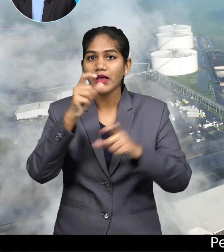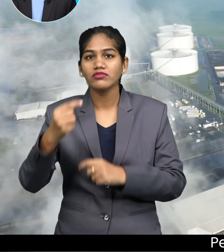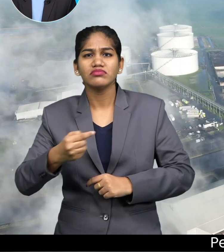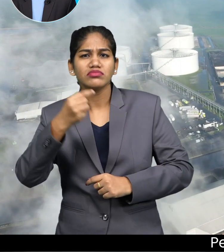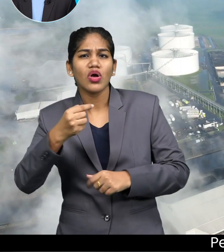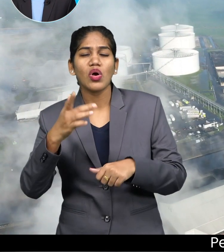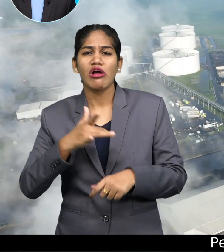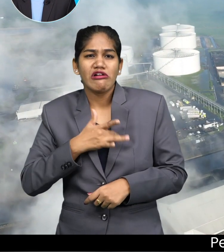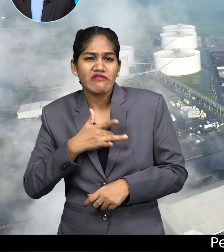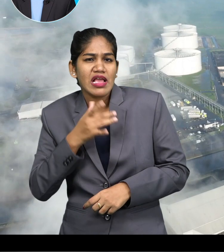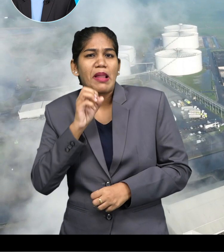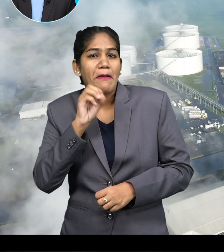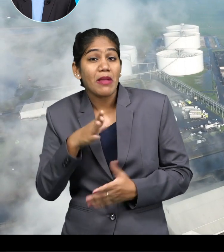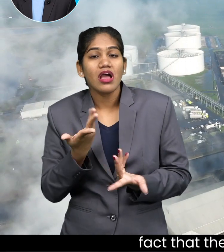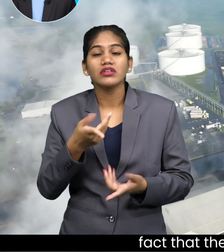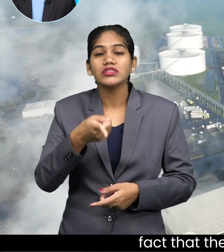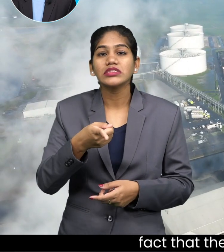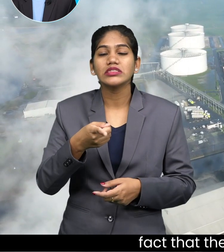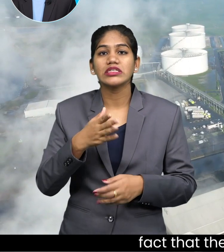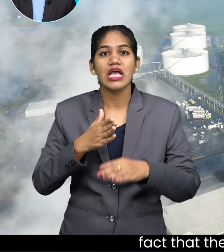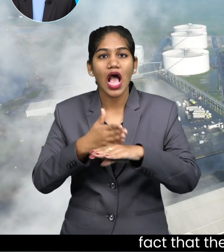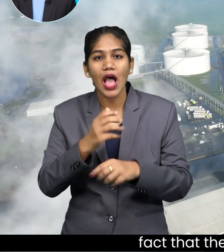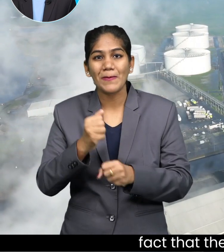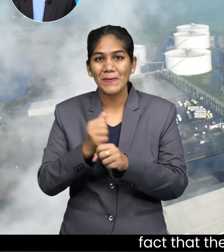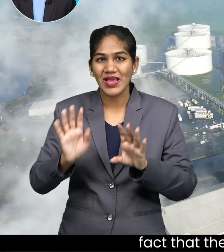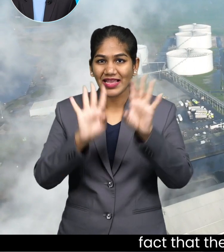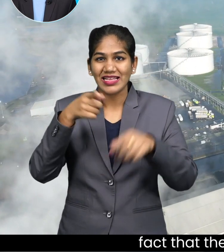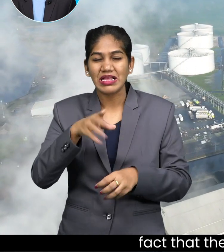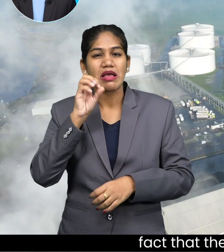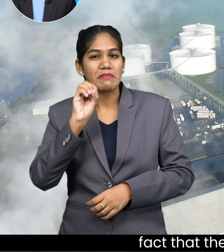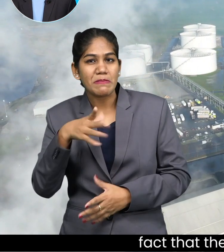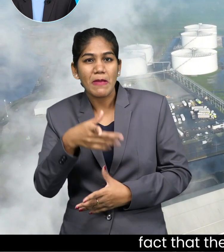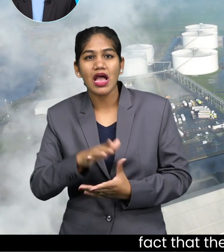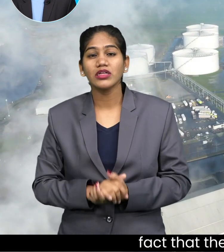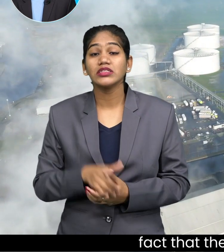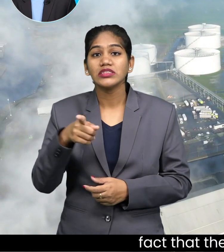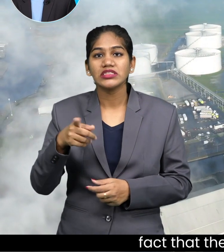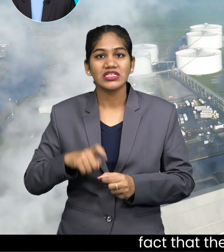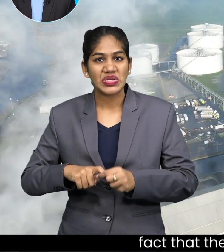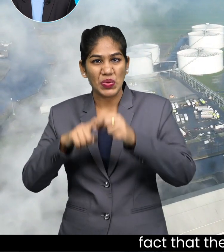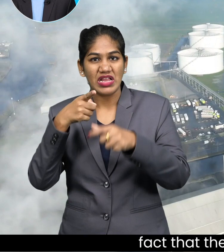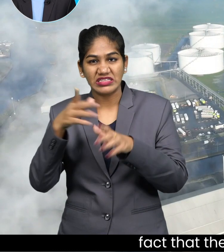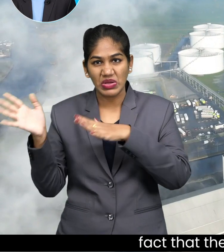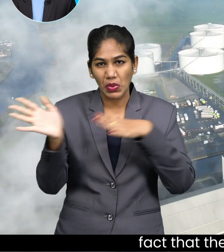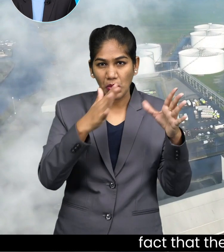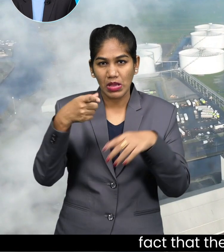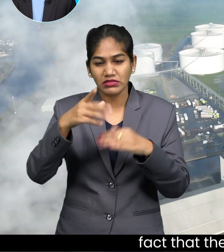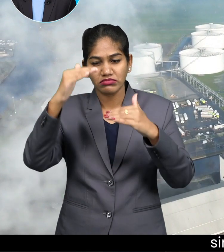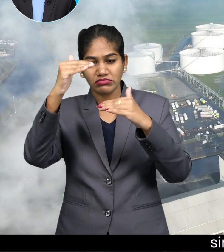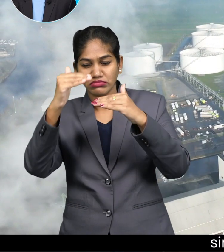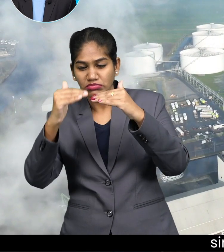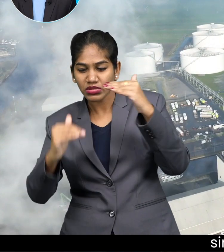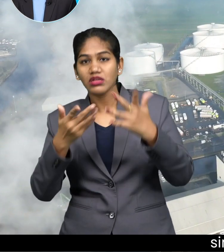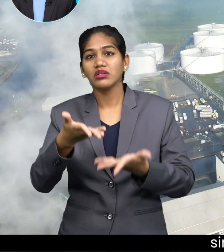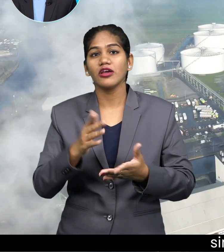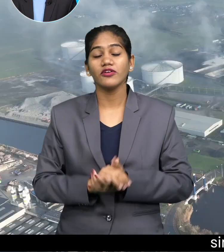People often feel bad listening to the fact that the quality of air has gone down